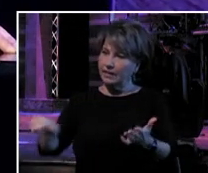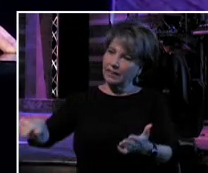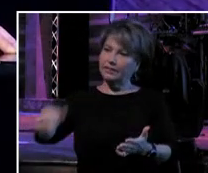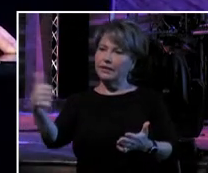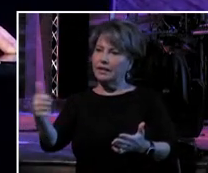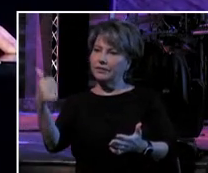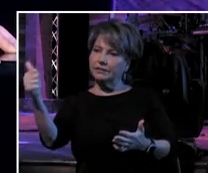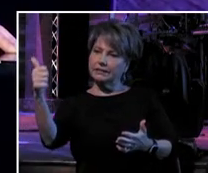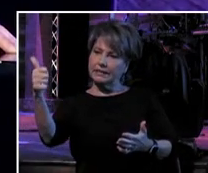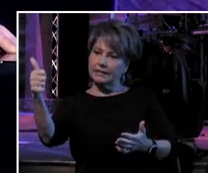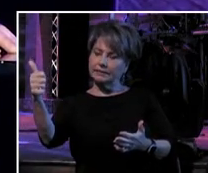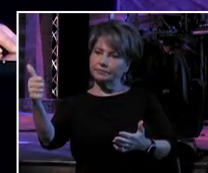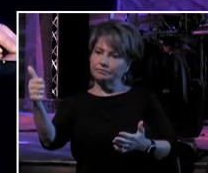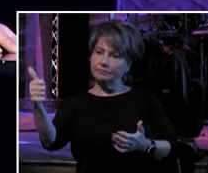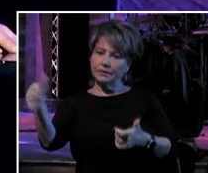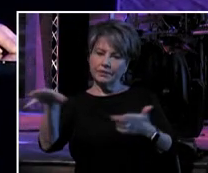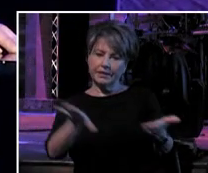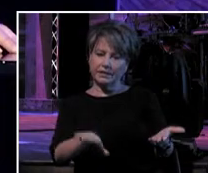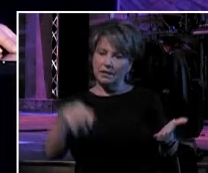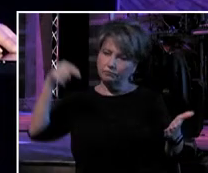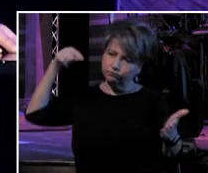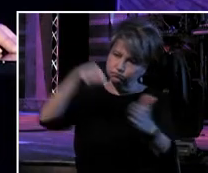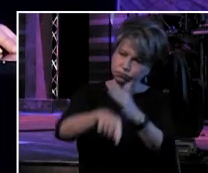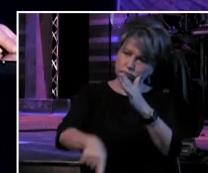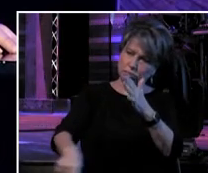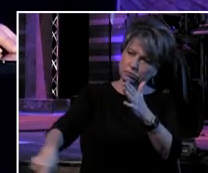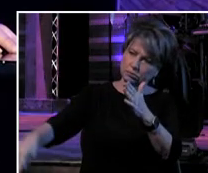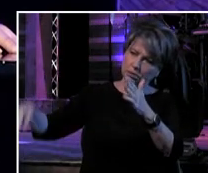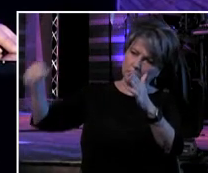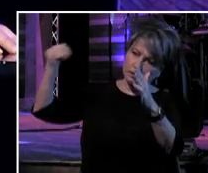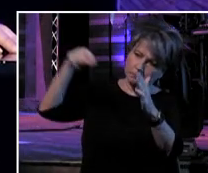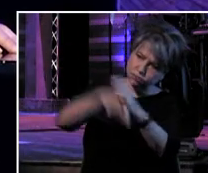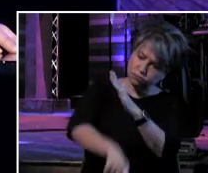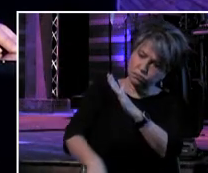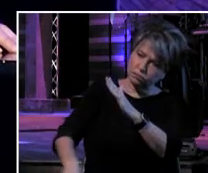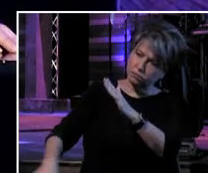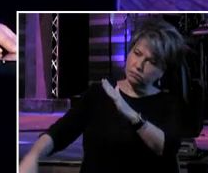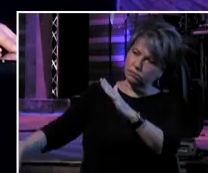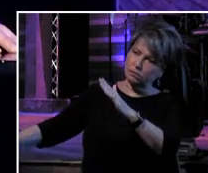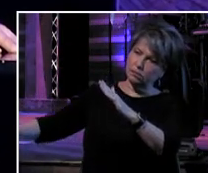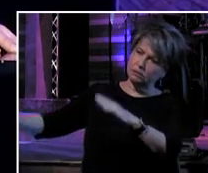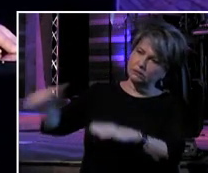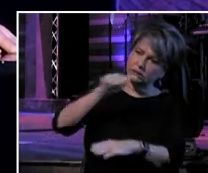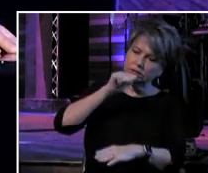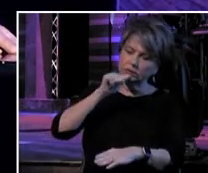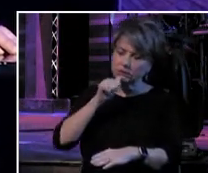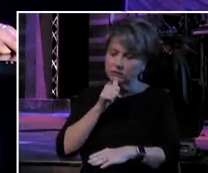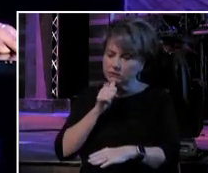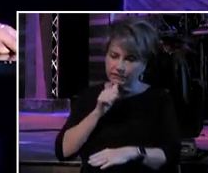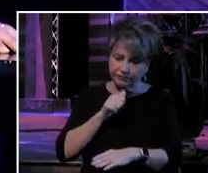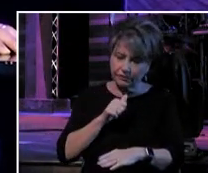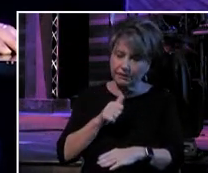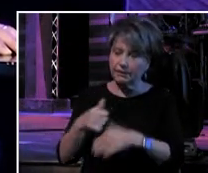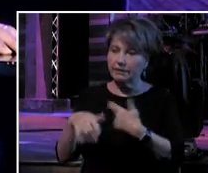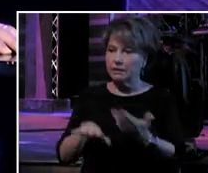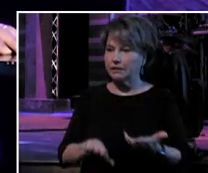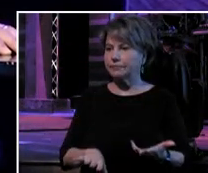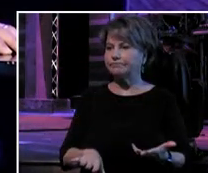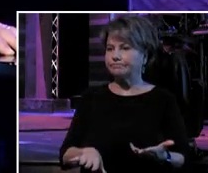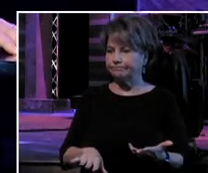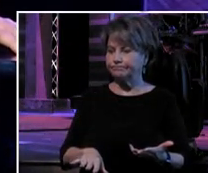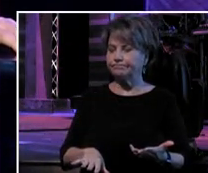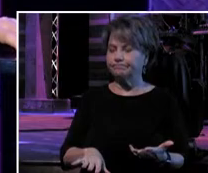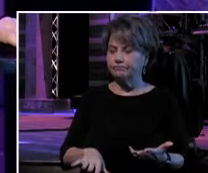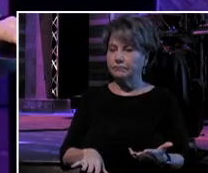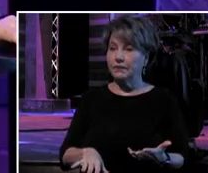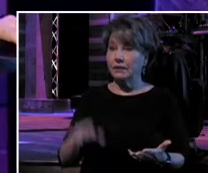10, they died. They were martyred. They were persecuted, they suffered, and they died. And guess